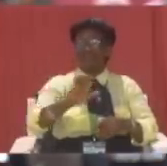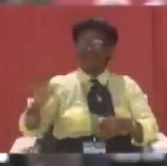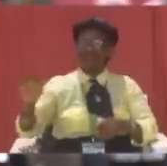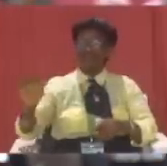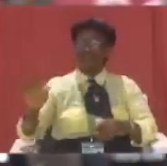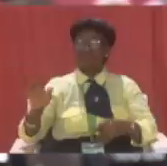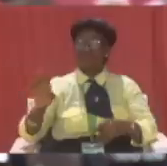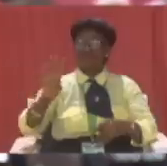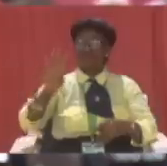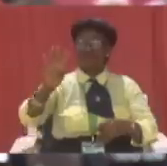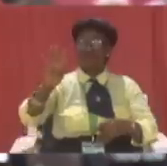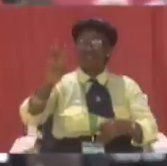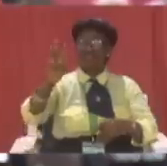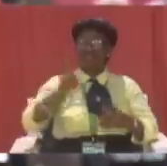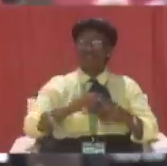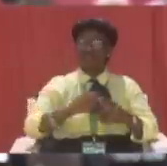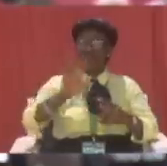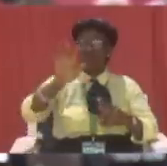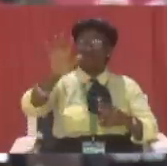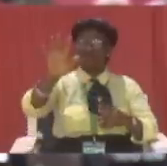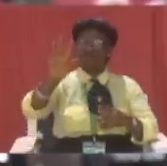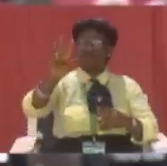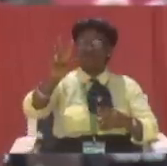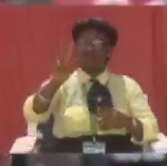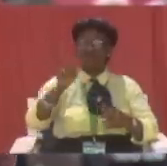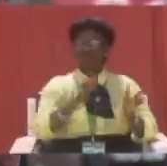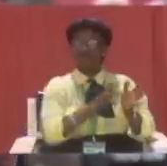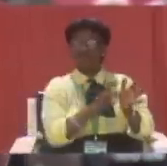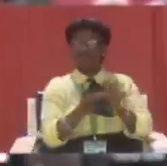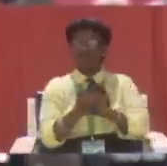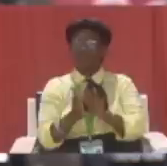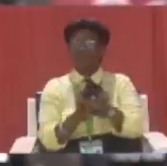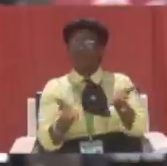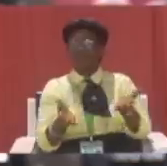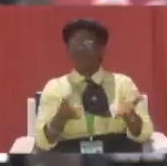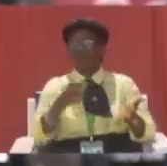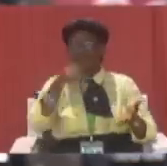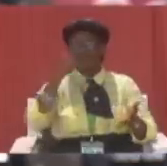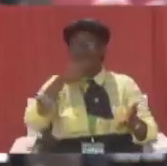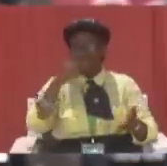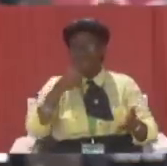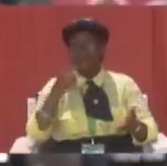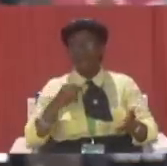verse 46 to 52. The Bible says,